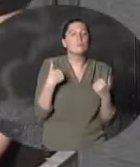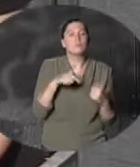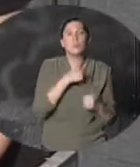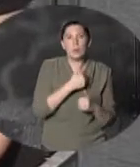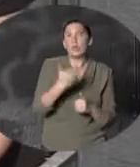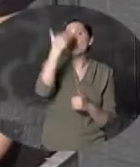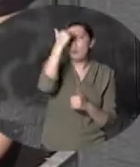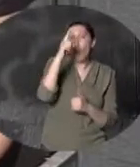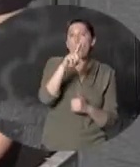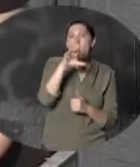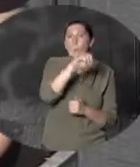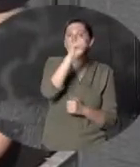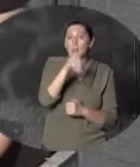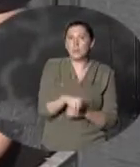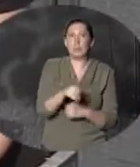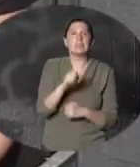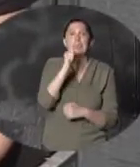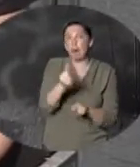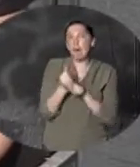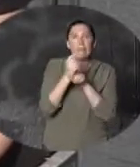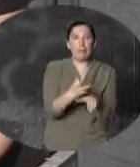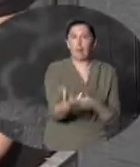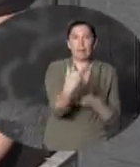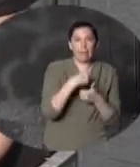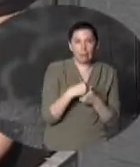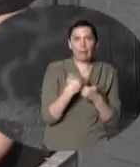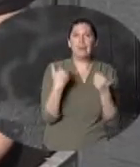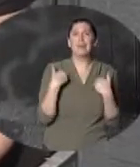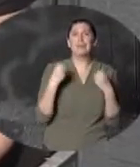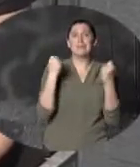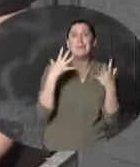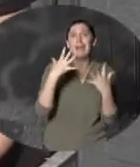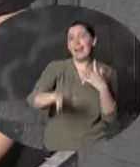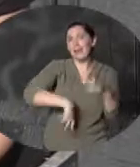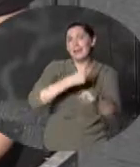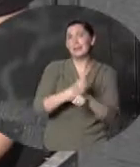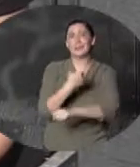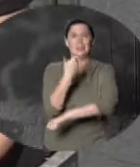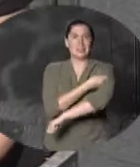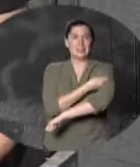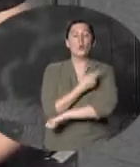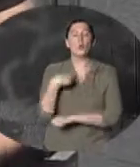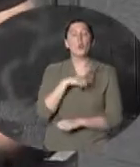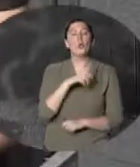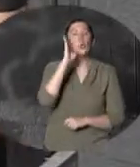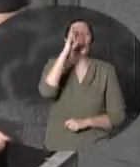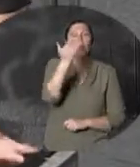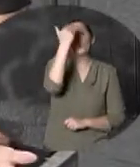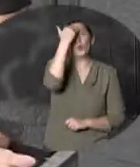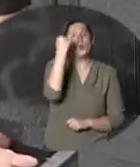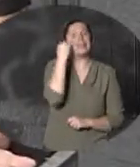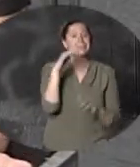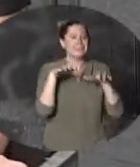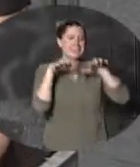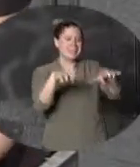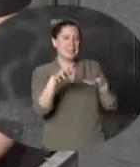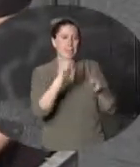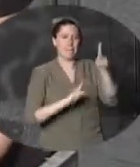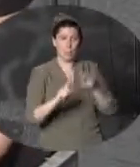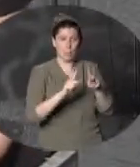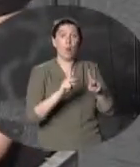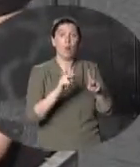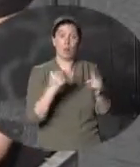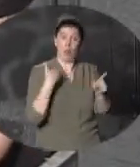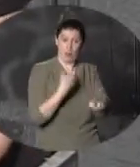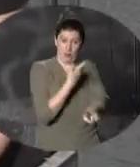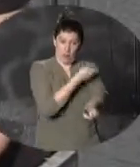in the medical community. And we have decades of vaccines, and we would absolutely know with the massive number of people who have been vaccinated if it